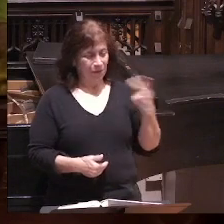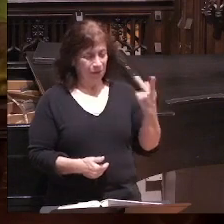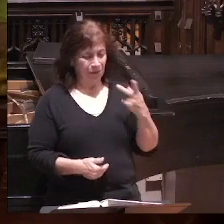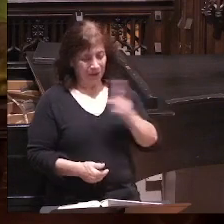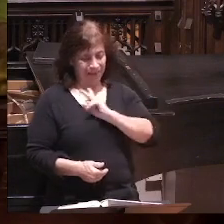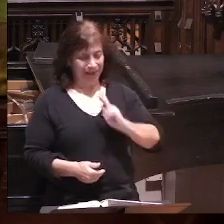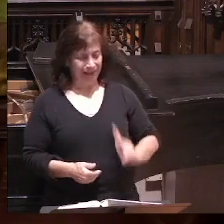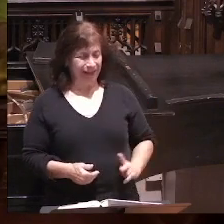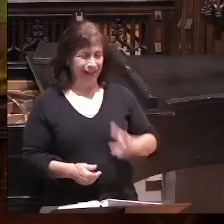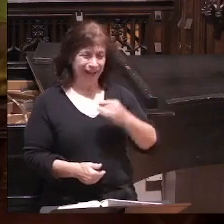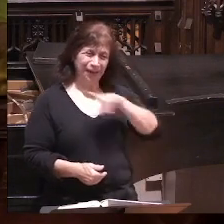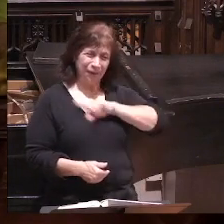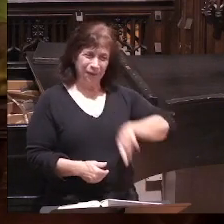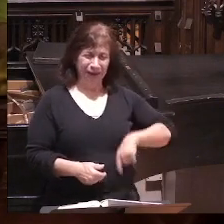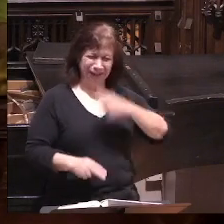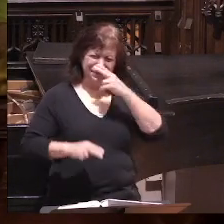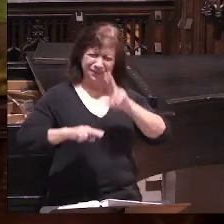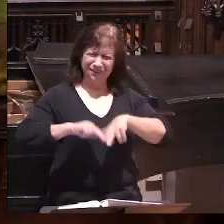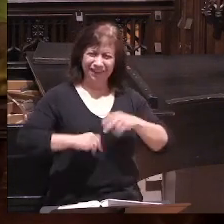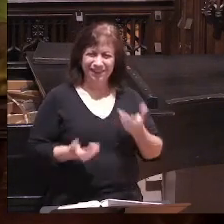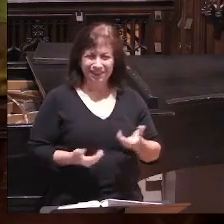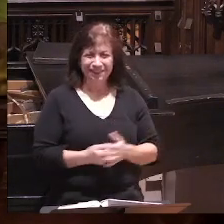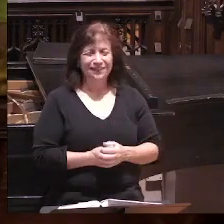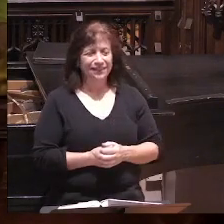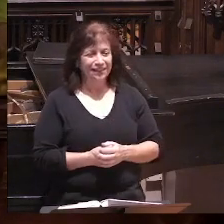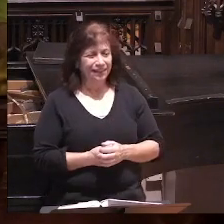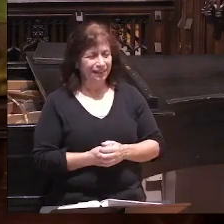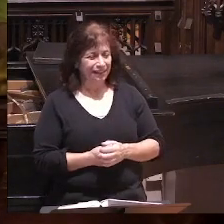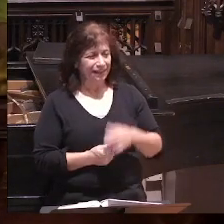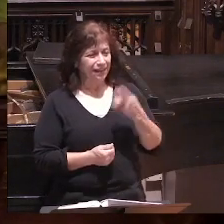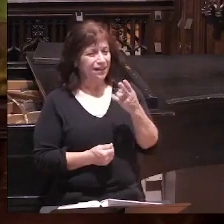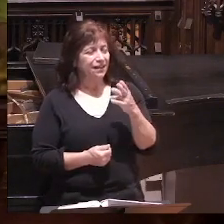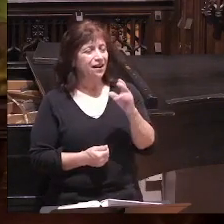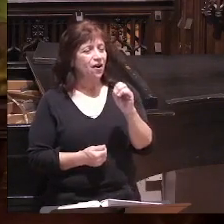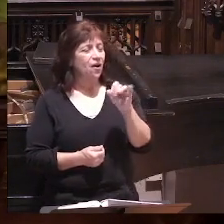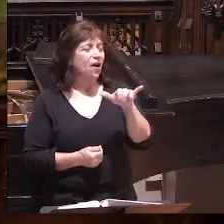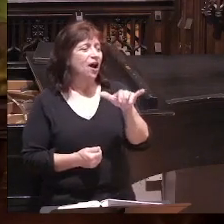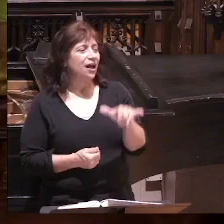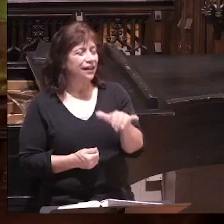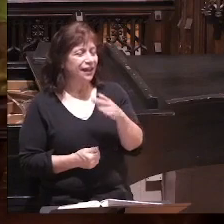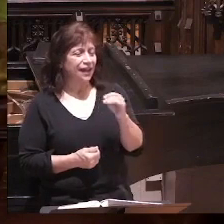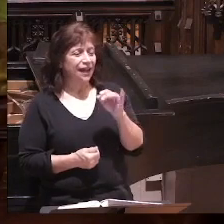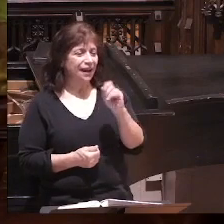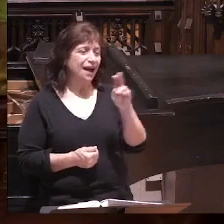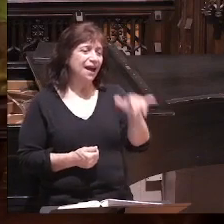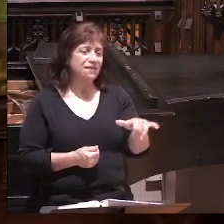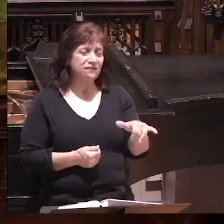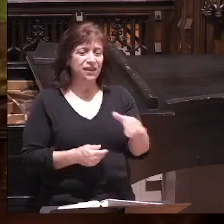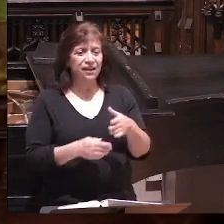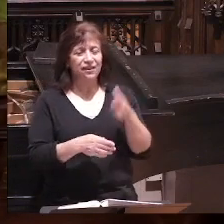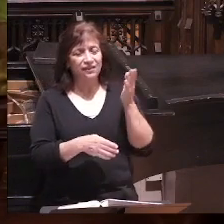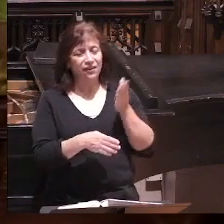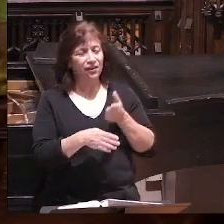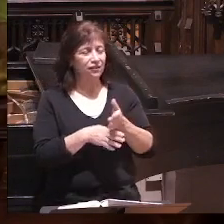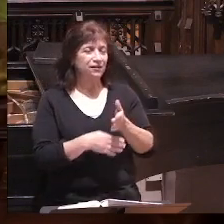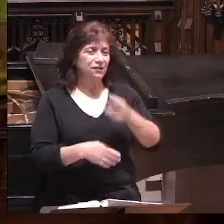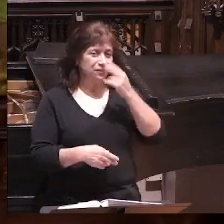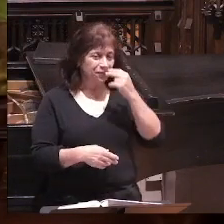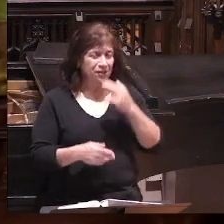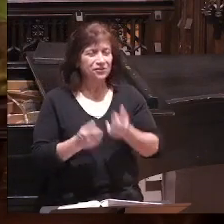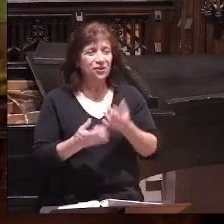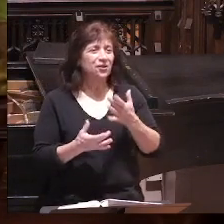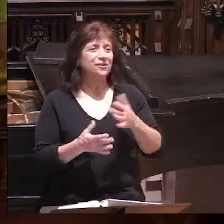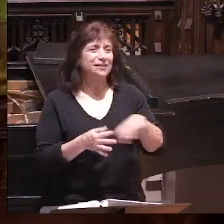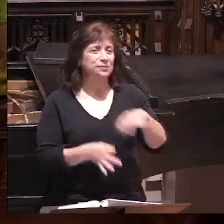and queen. That was fun. There's the holly and the ivy, the log rider, the jesters, the sprite,